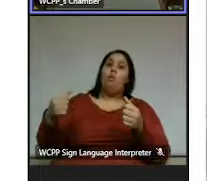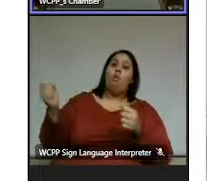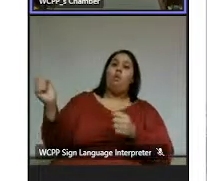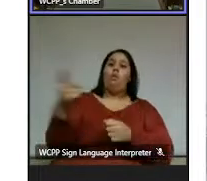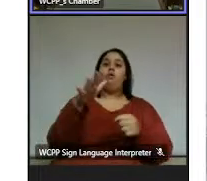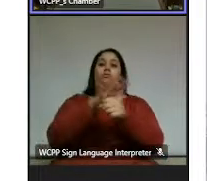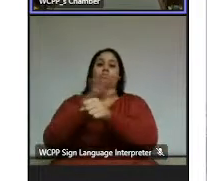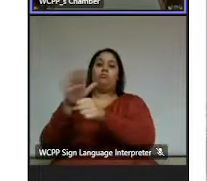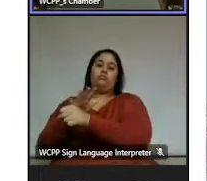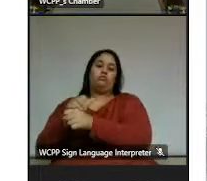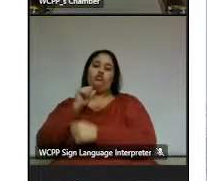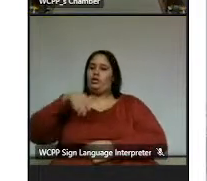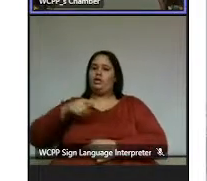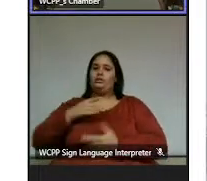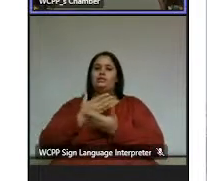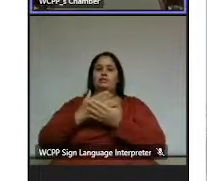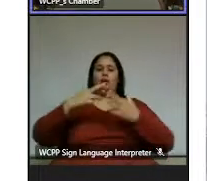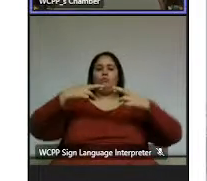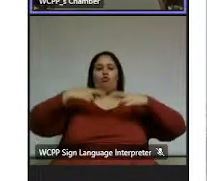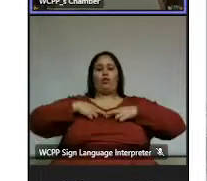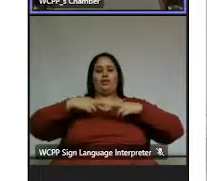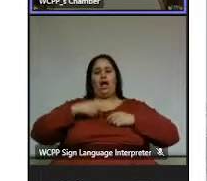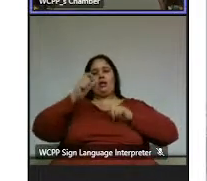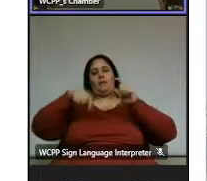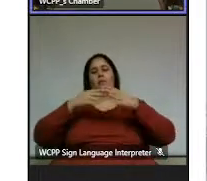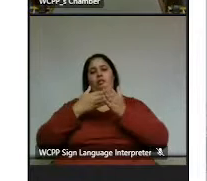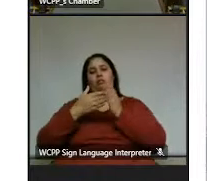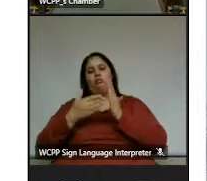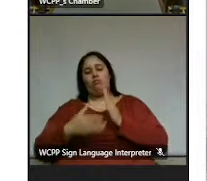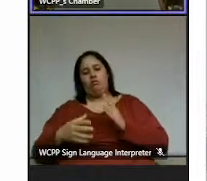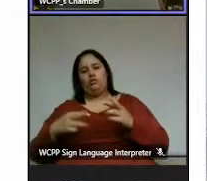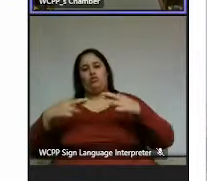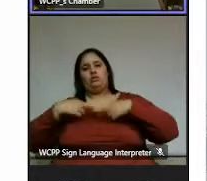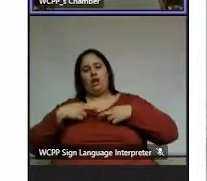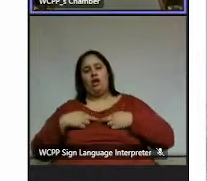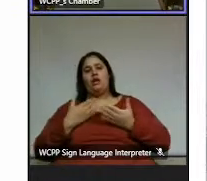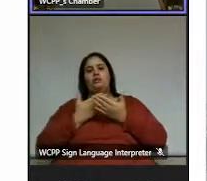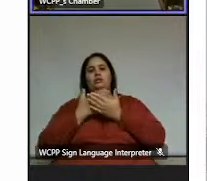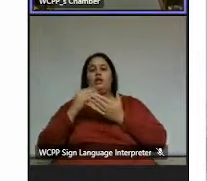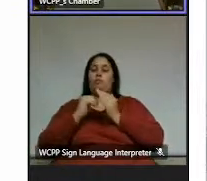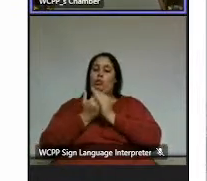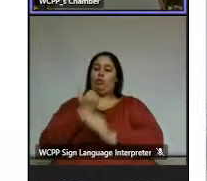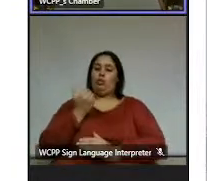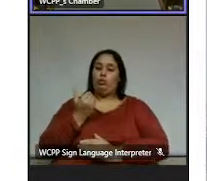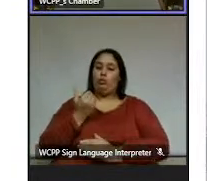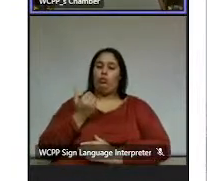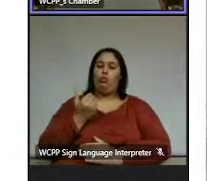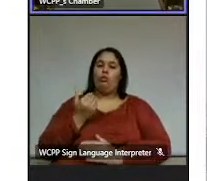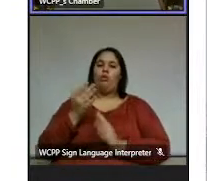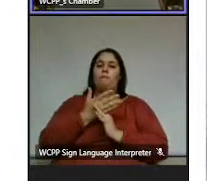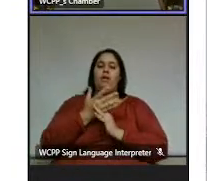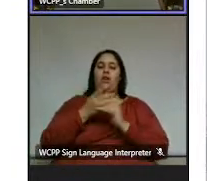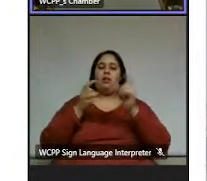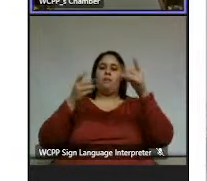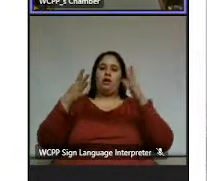some retirees recently. We've also had quite a bit of new middle